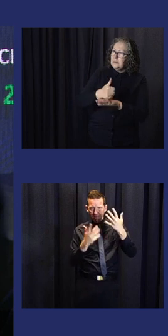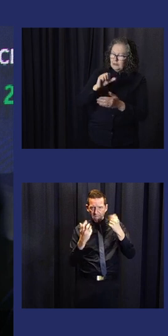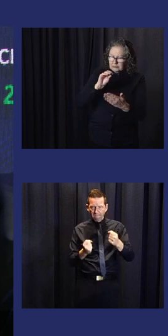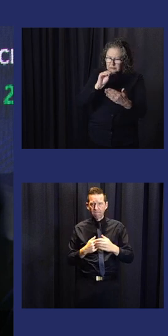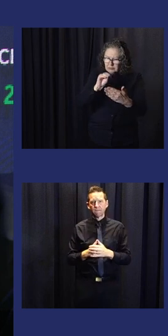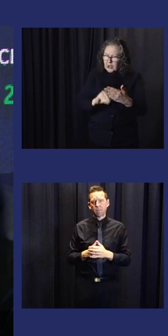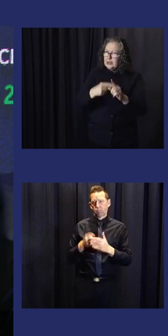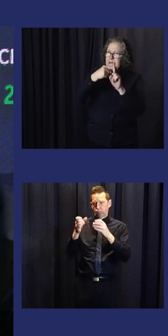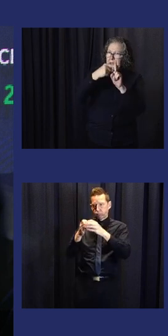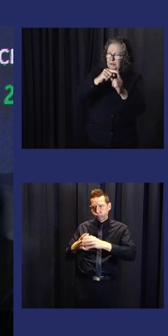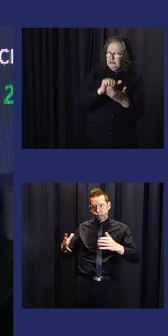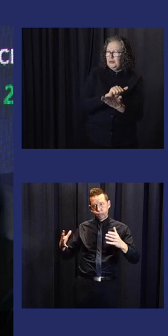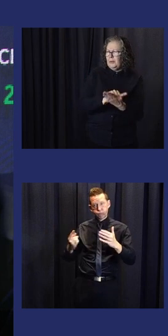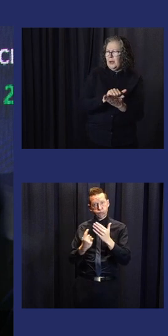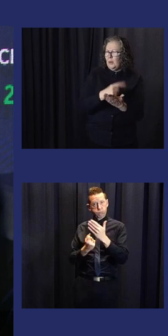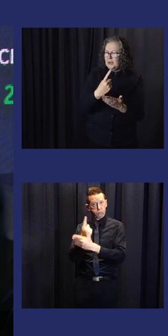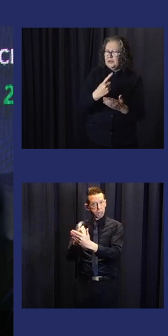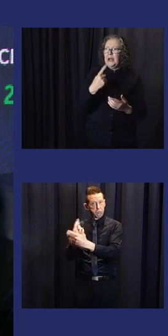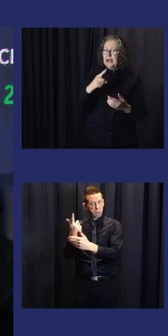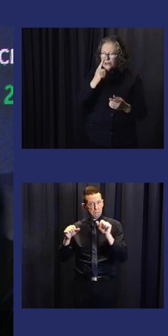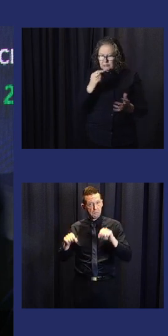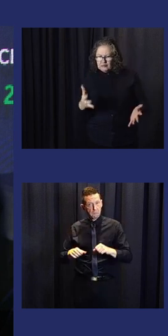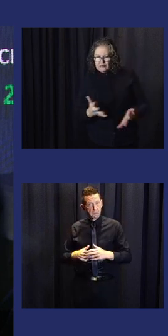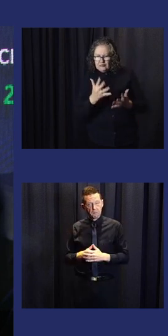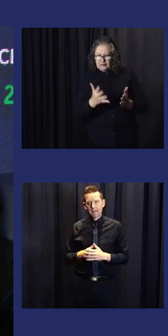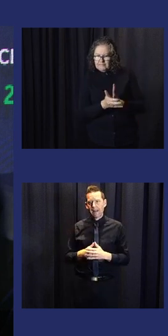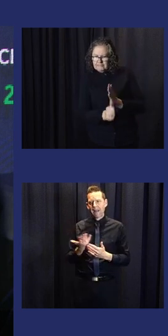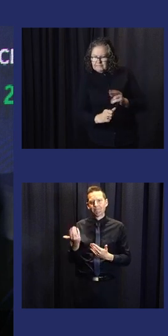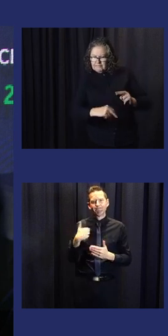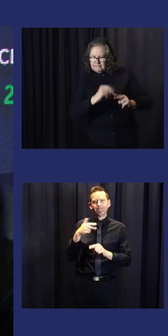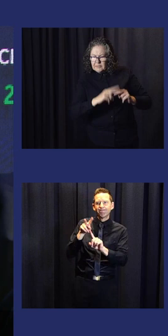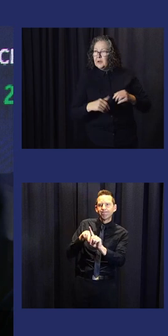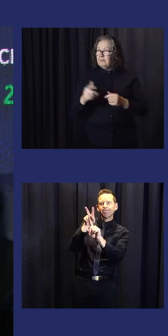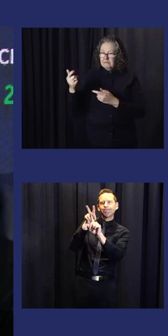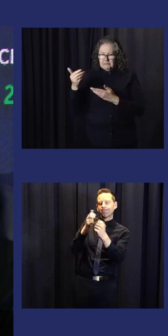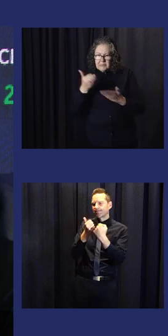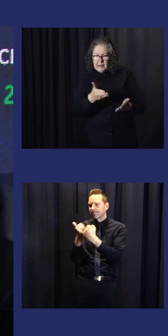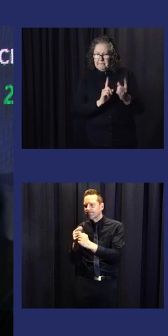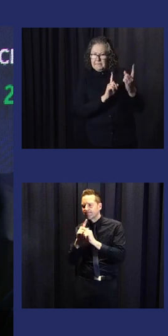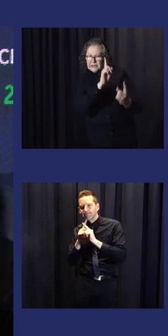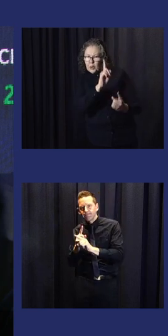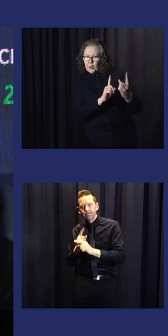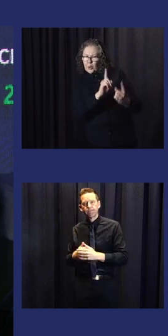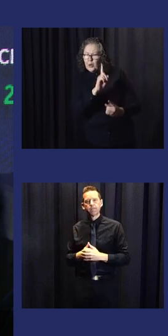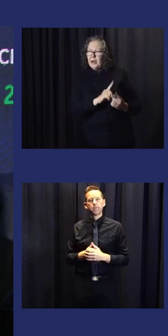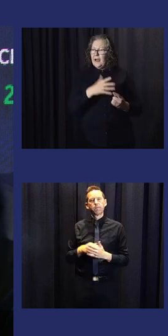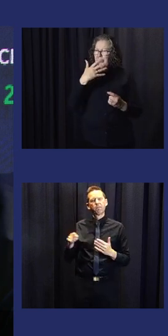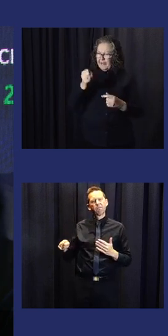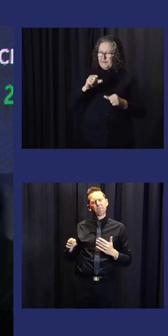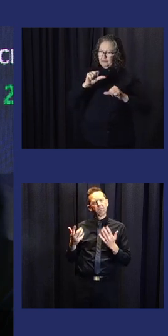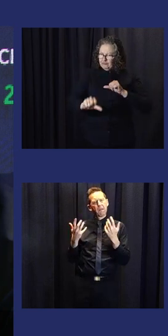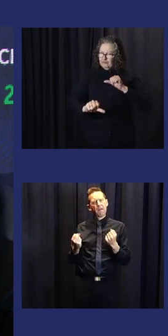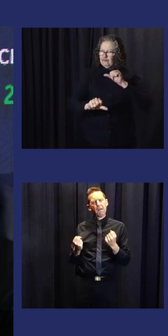proper targets, capacity building opportunities, that proposing mentorship, having a pipeline and a gender